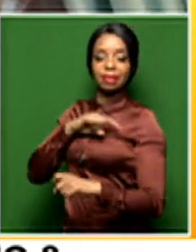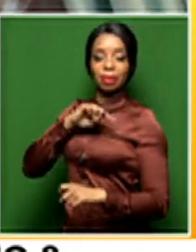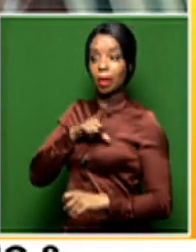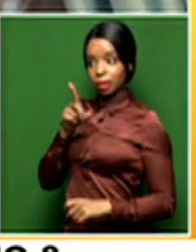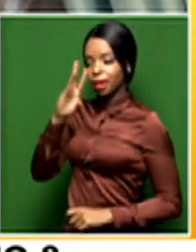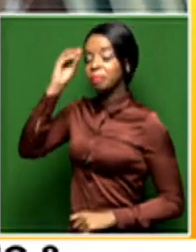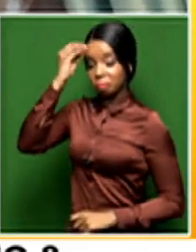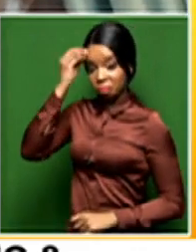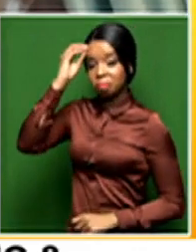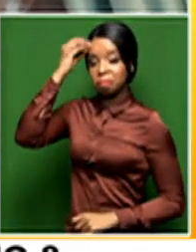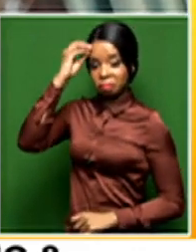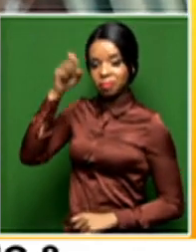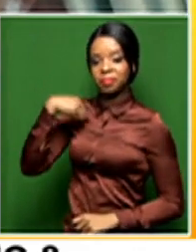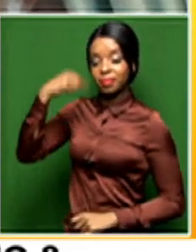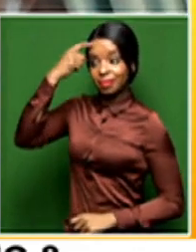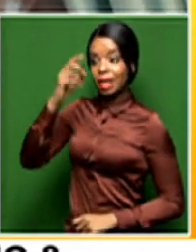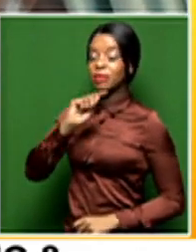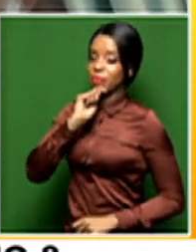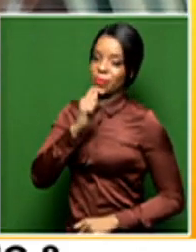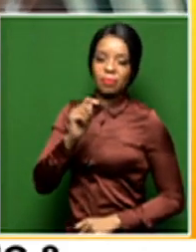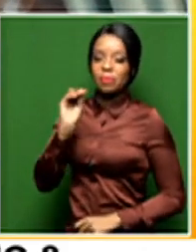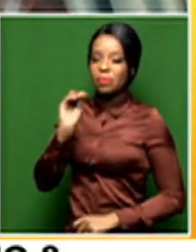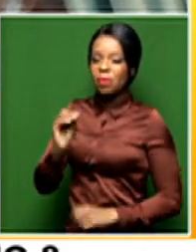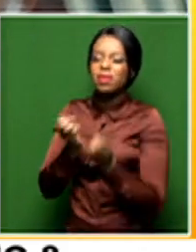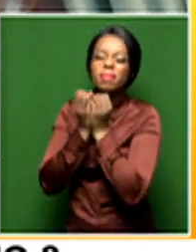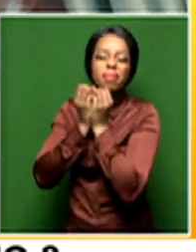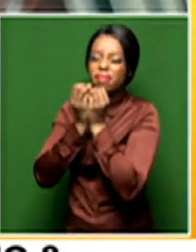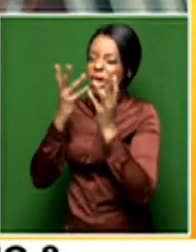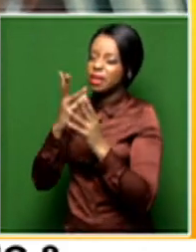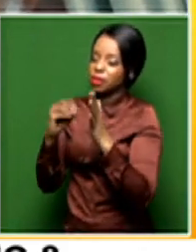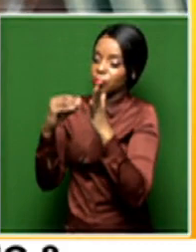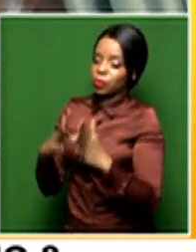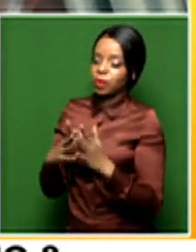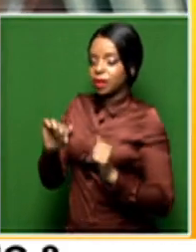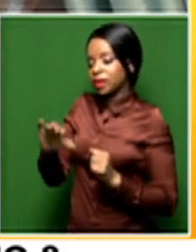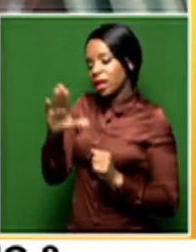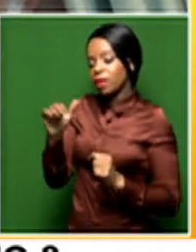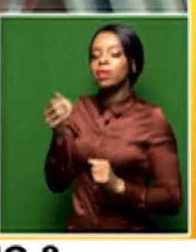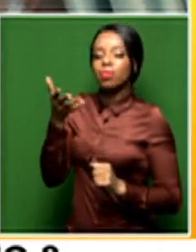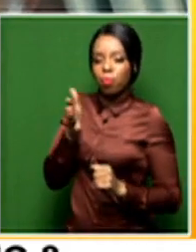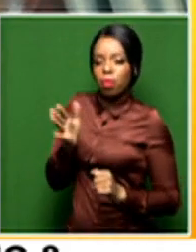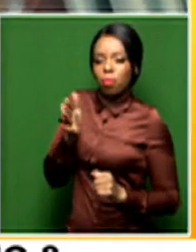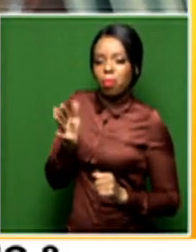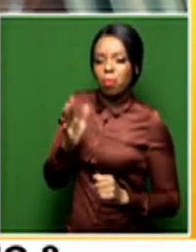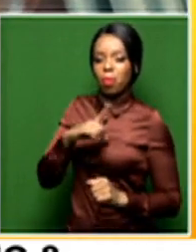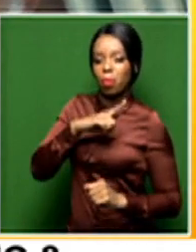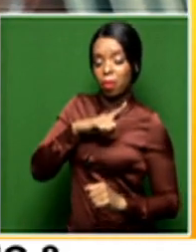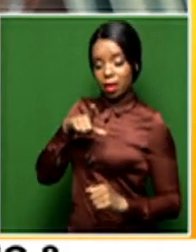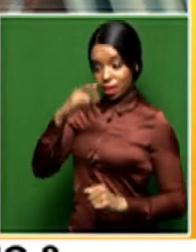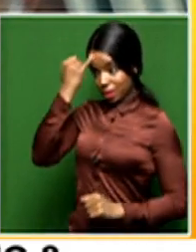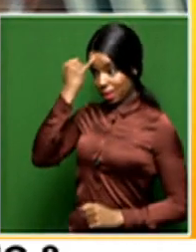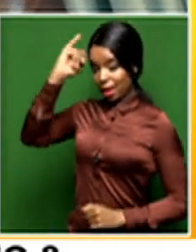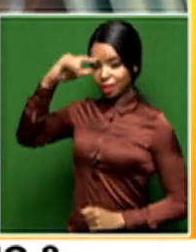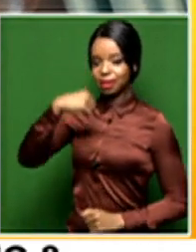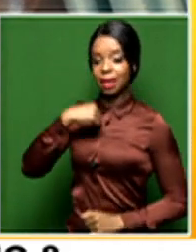that there's a lot of interest and a lot of students across the continent that sign up for this, because that's the whole idea. I know